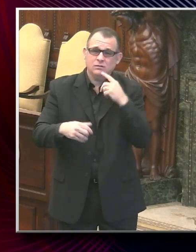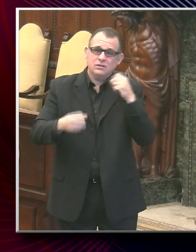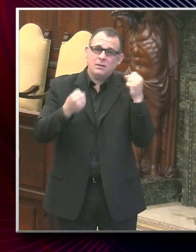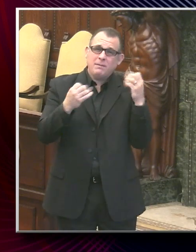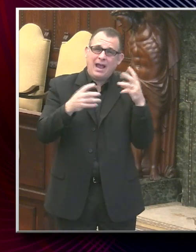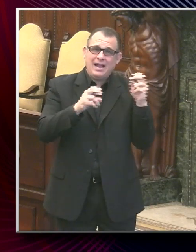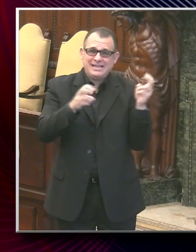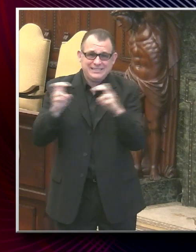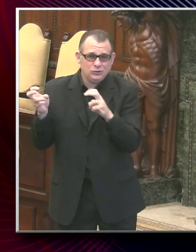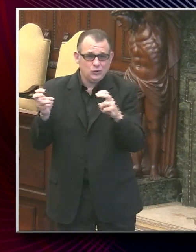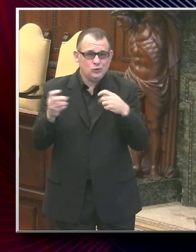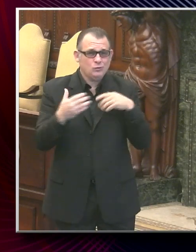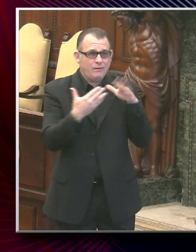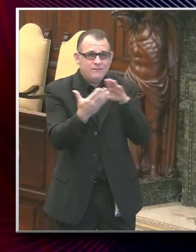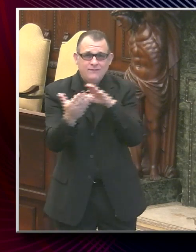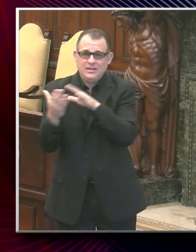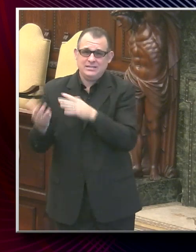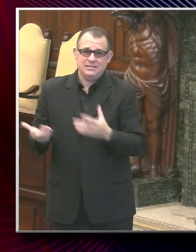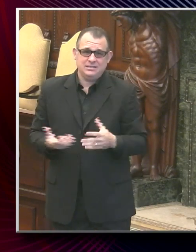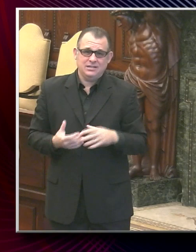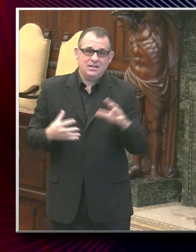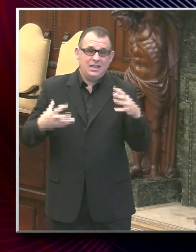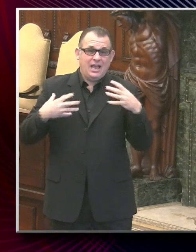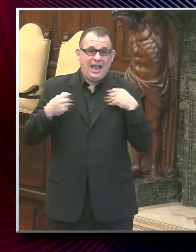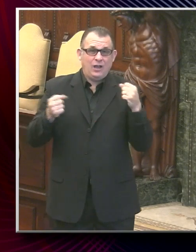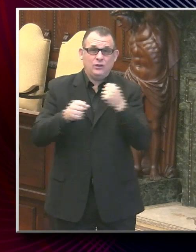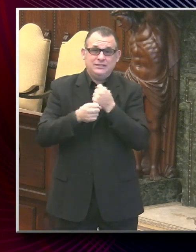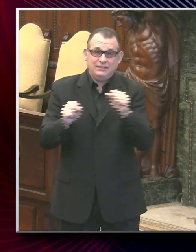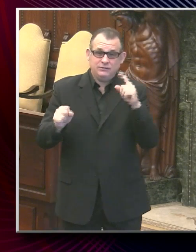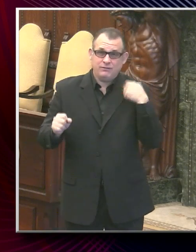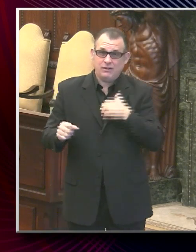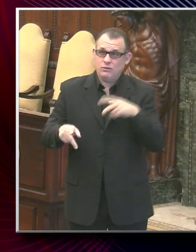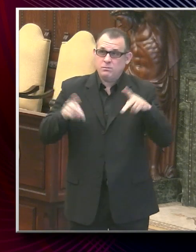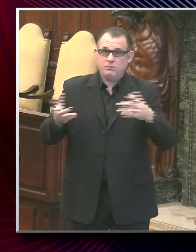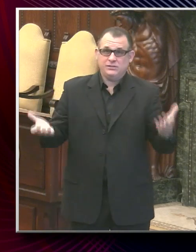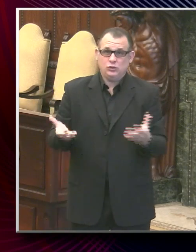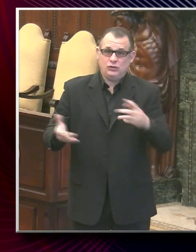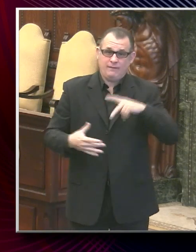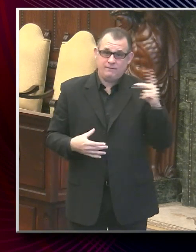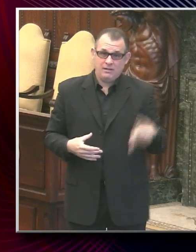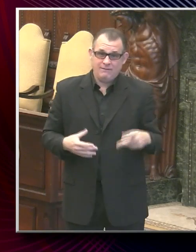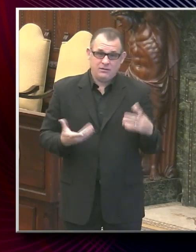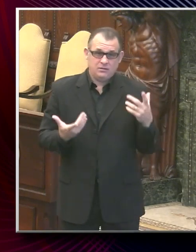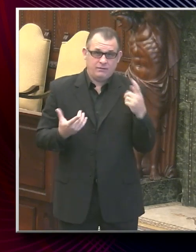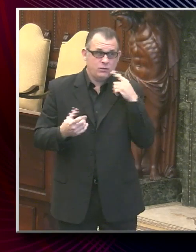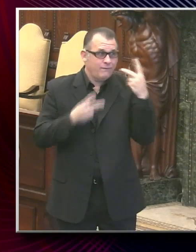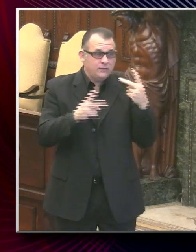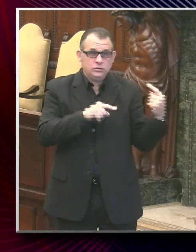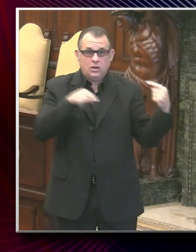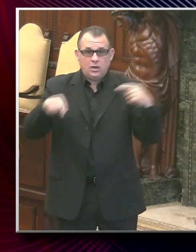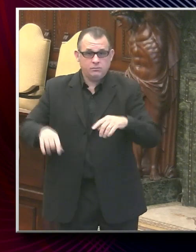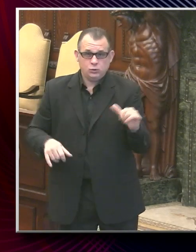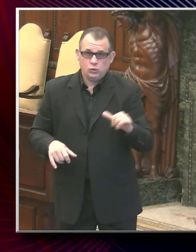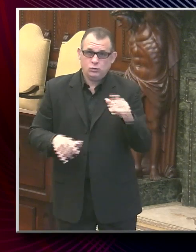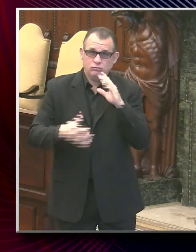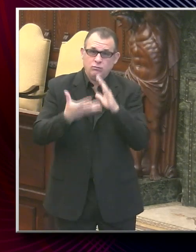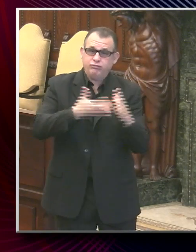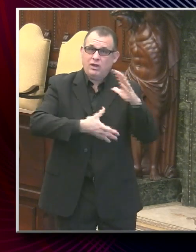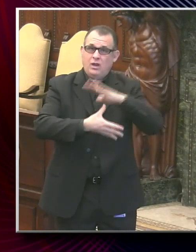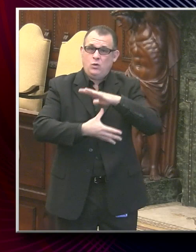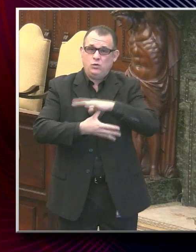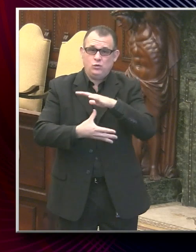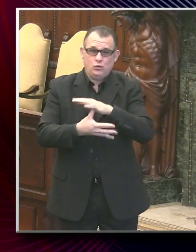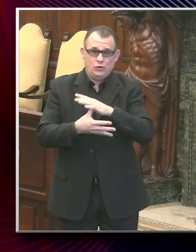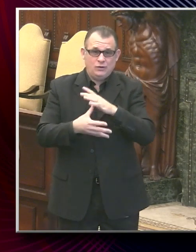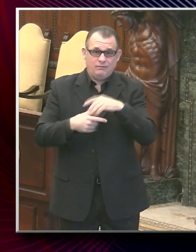come. The health and safety of Philadelphia residents, workers, and visitors must be our top priority. I look forward to celebrating with all of